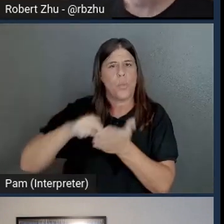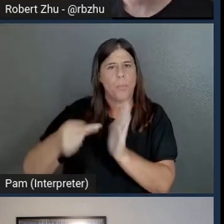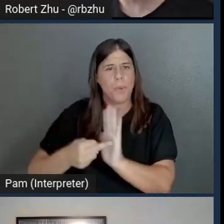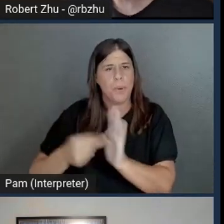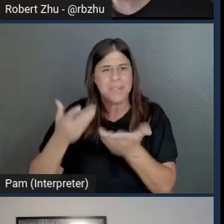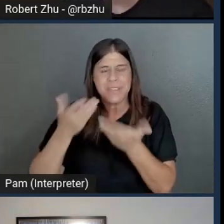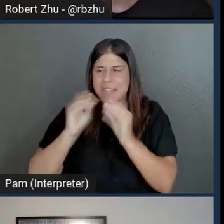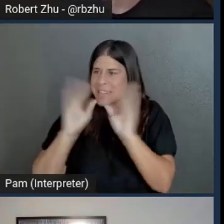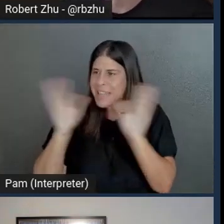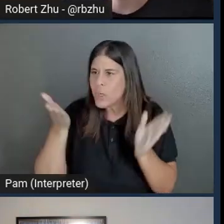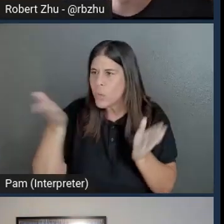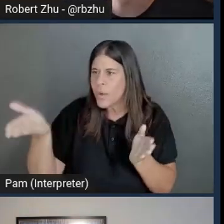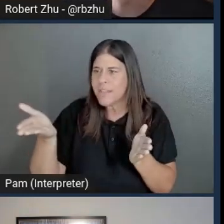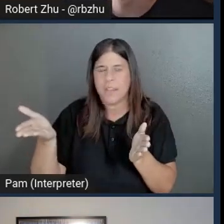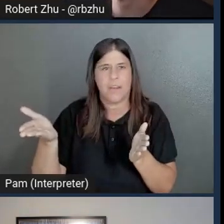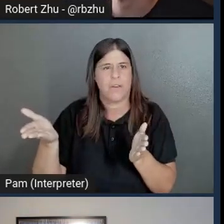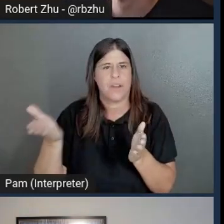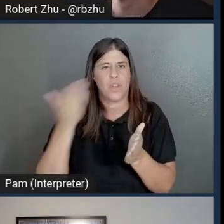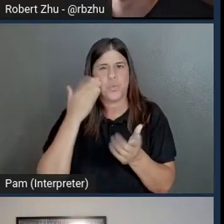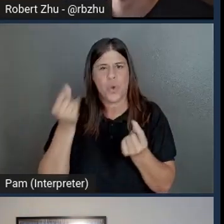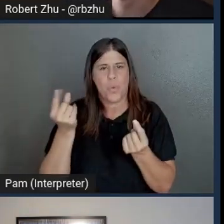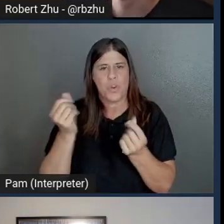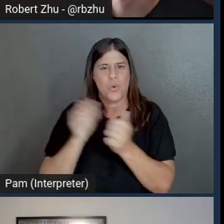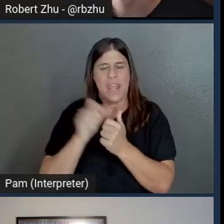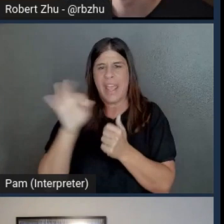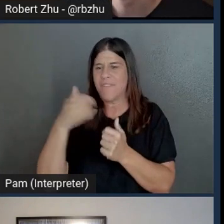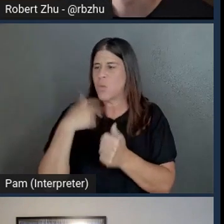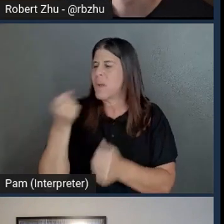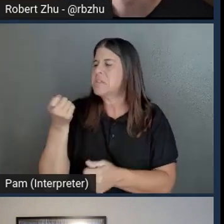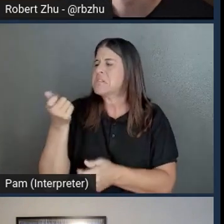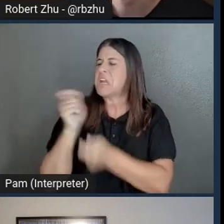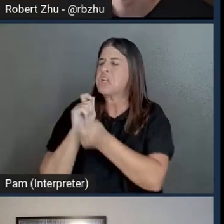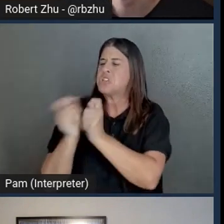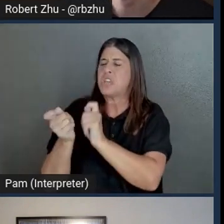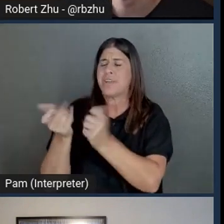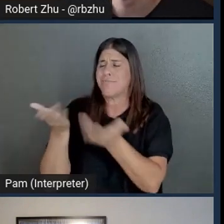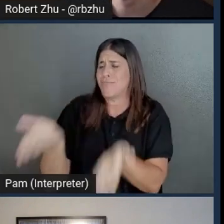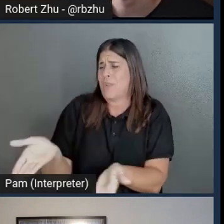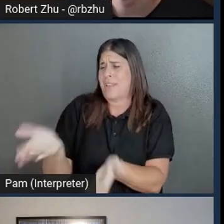pretty clear and pretty obvious. And if you were to make a small change, I think it